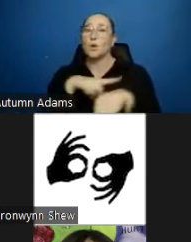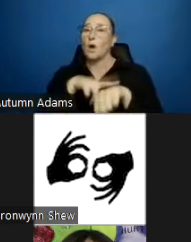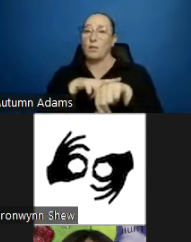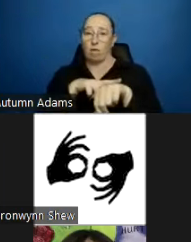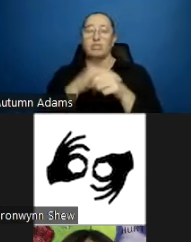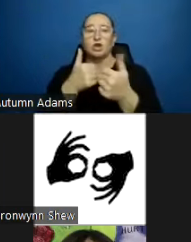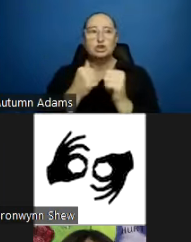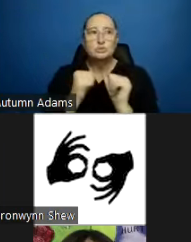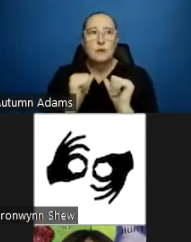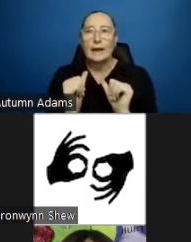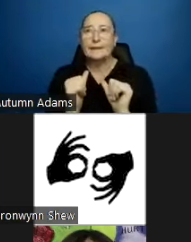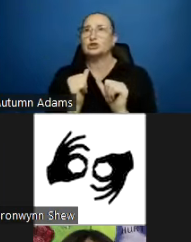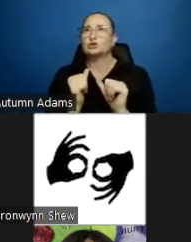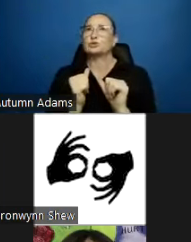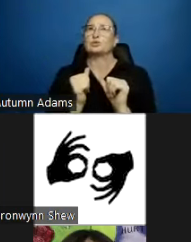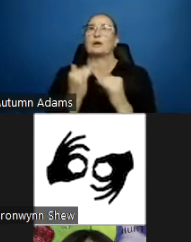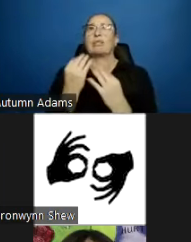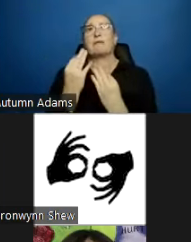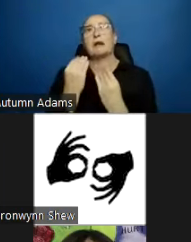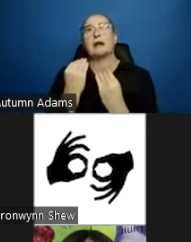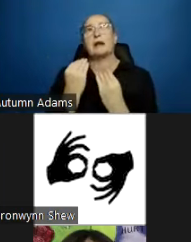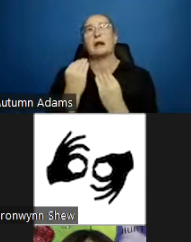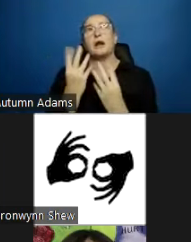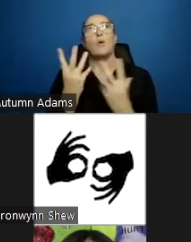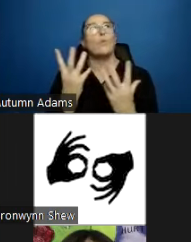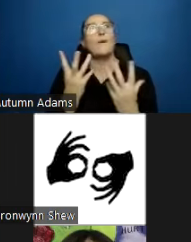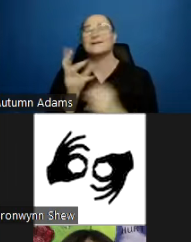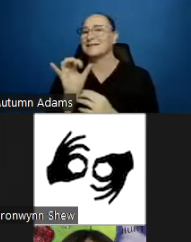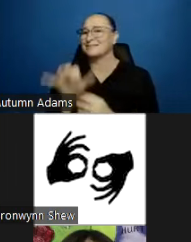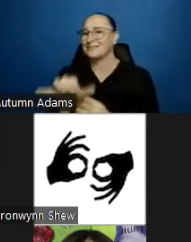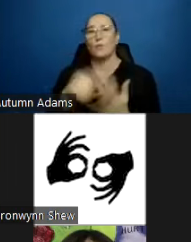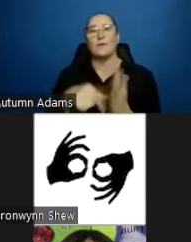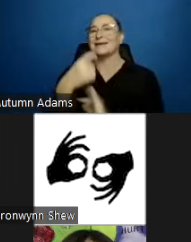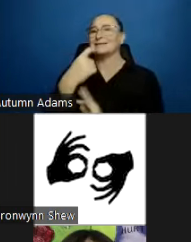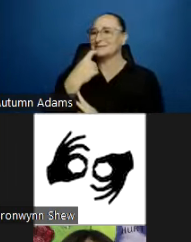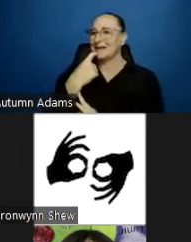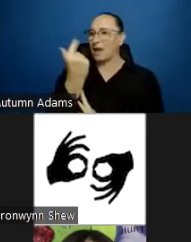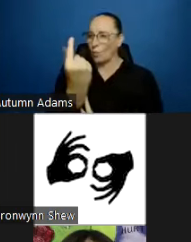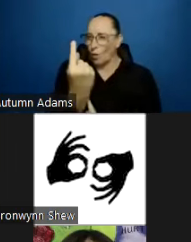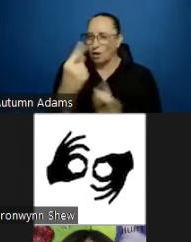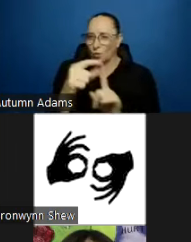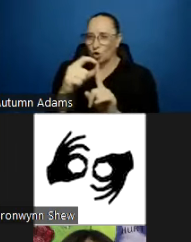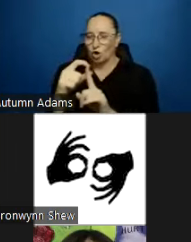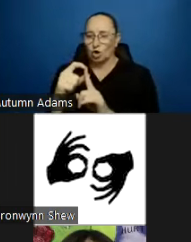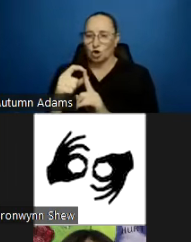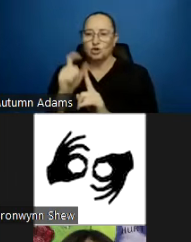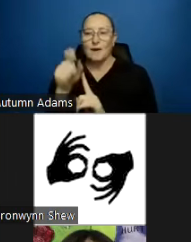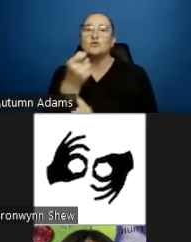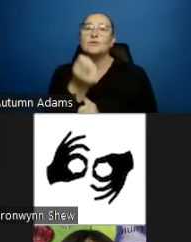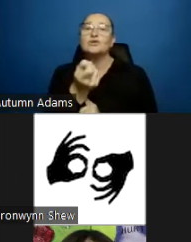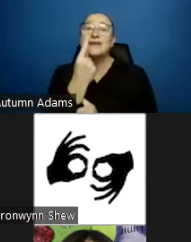trying to think, okay, what is that? What did they just say? What was that one word? So you have to understand that 50